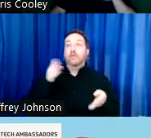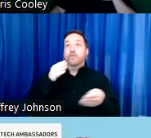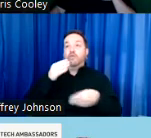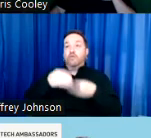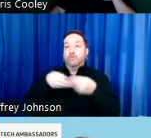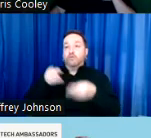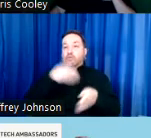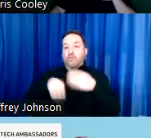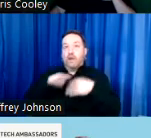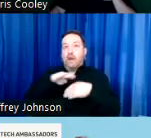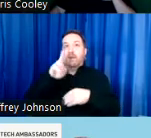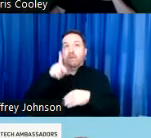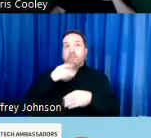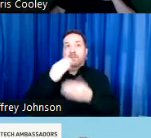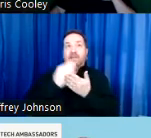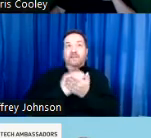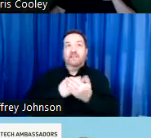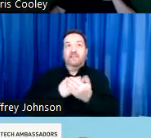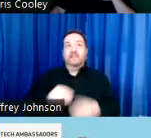here.